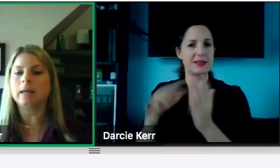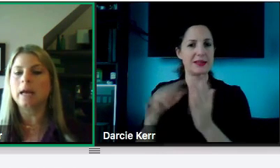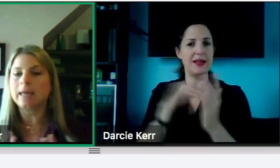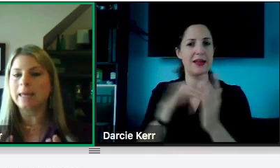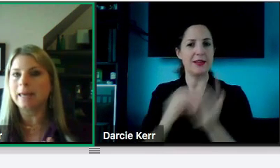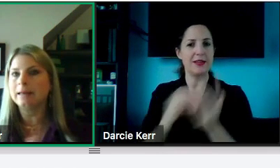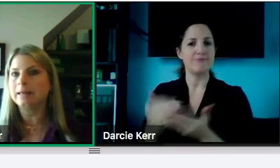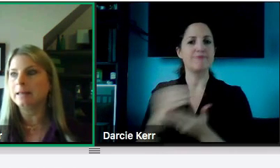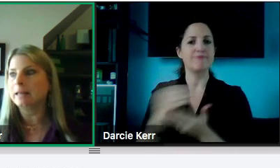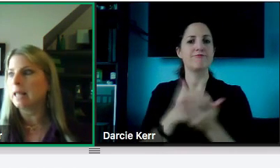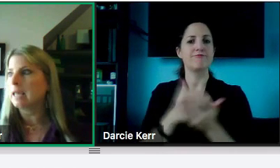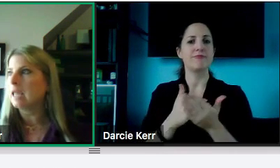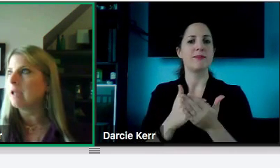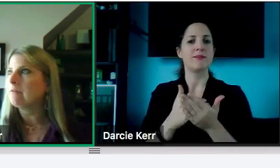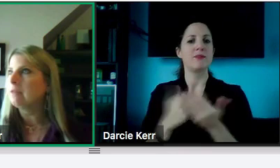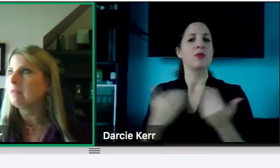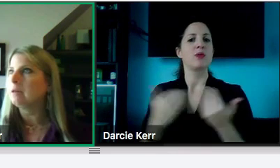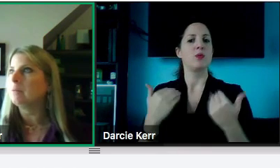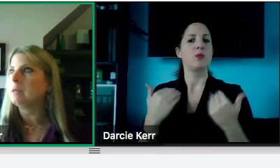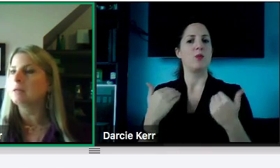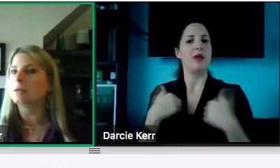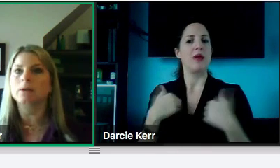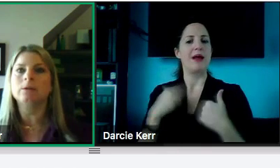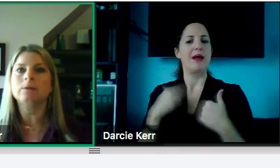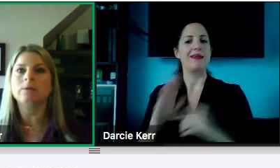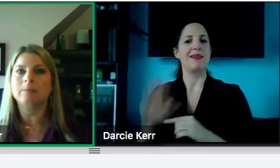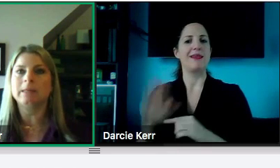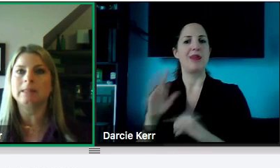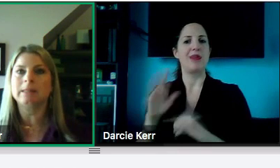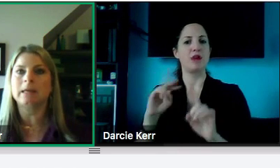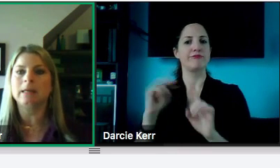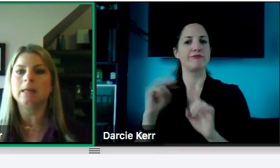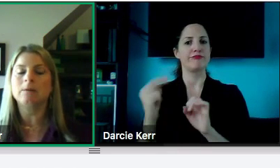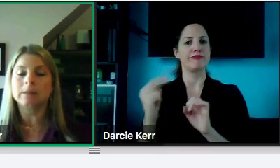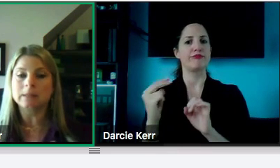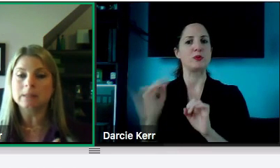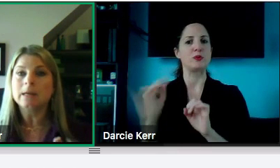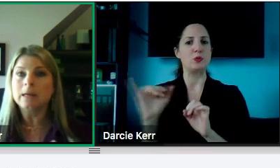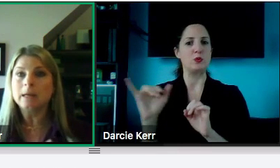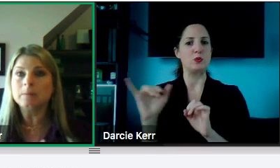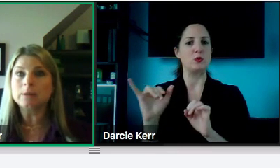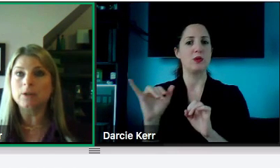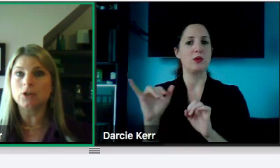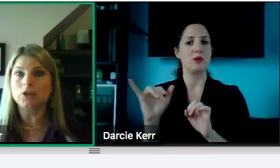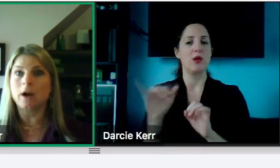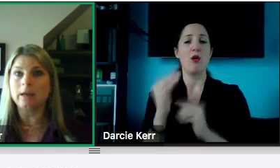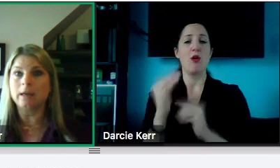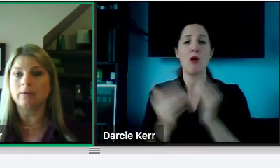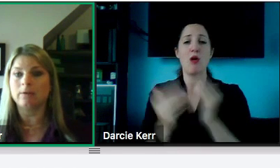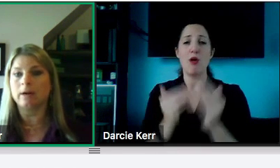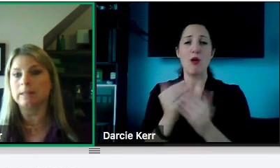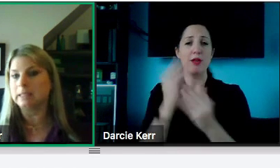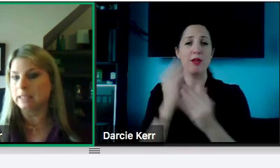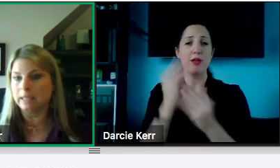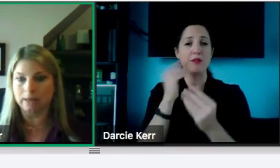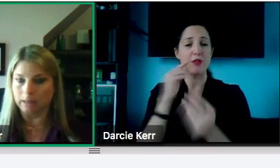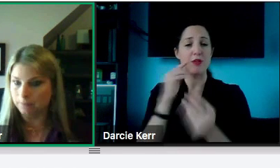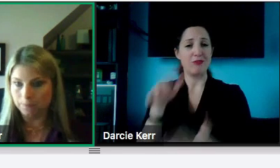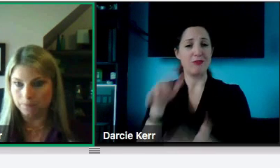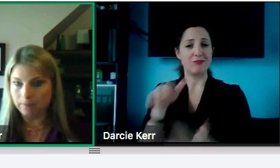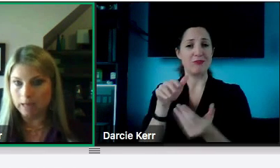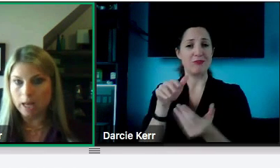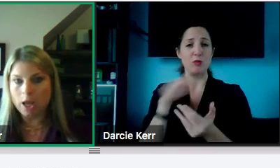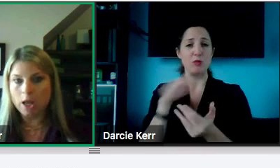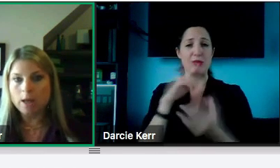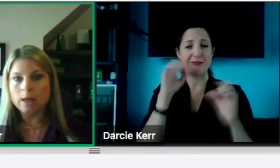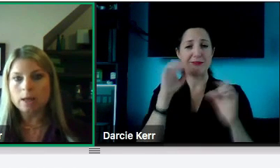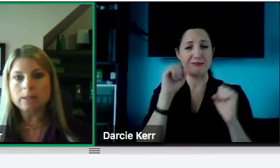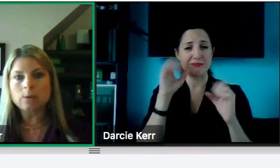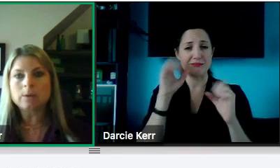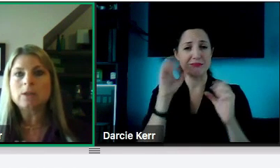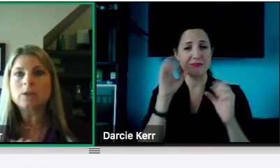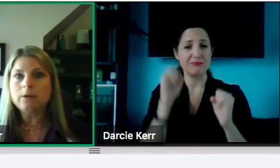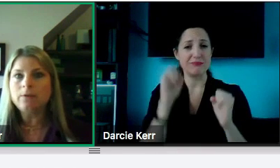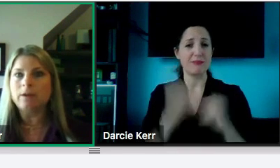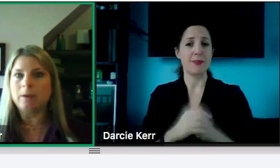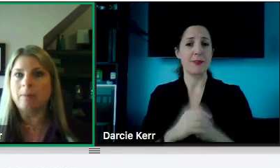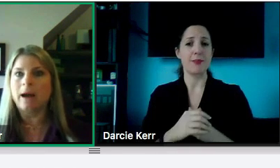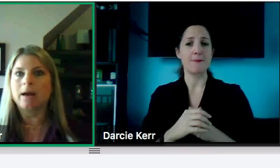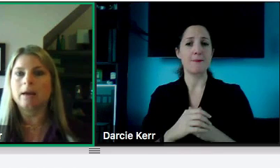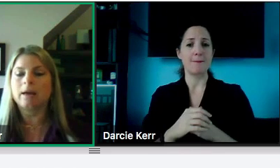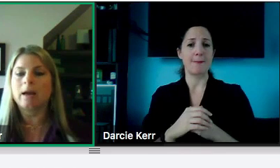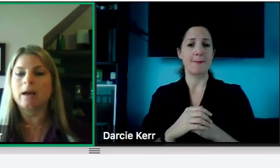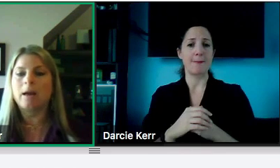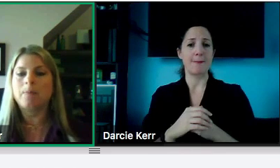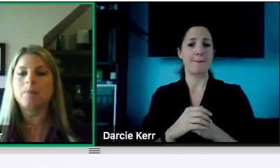input. And again, like everything we learned from this study, it was quite shocking for us to hear. So it was